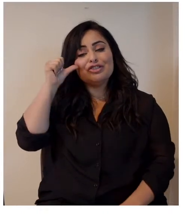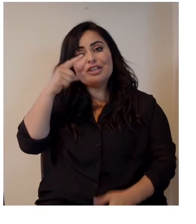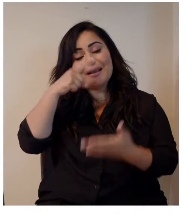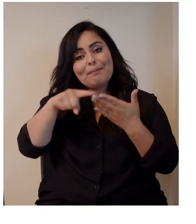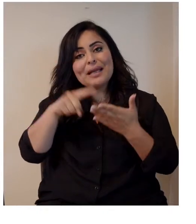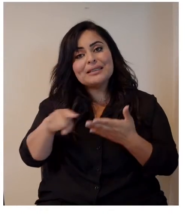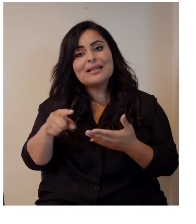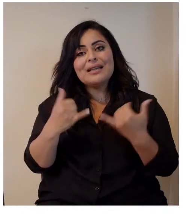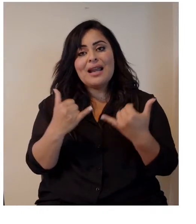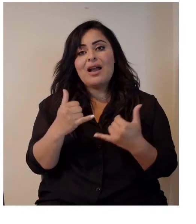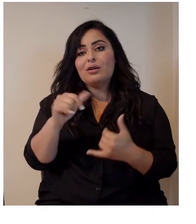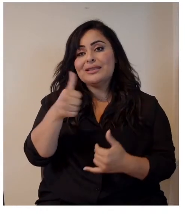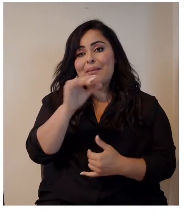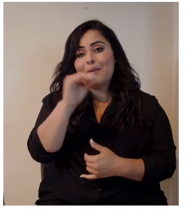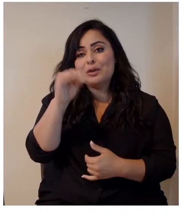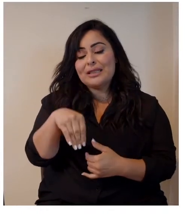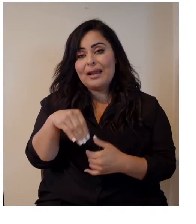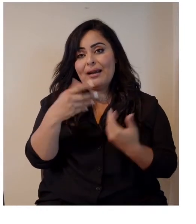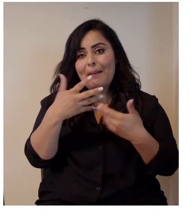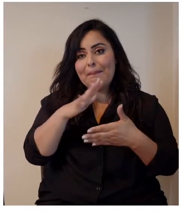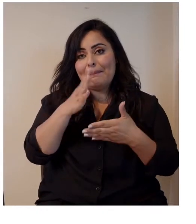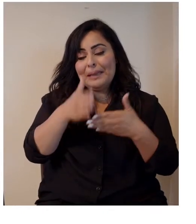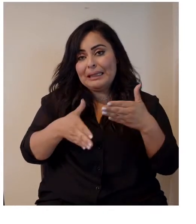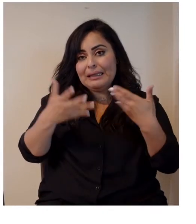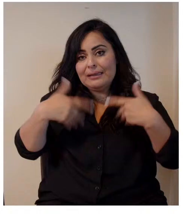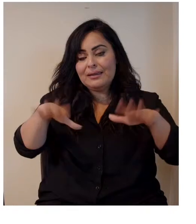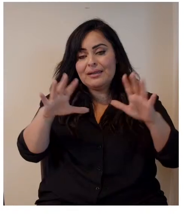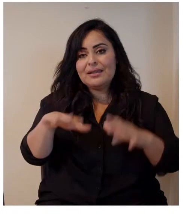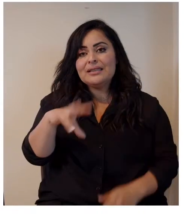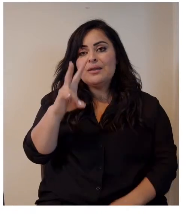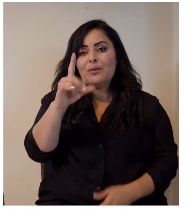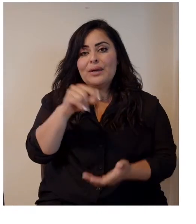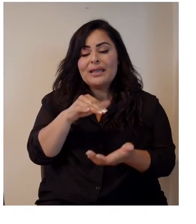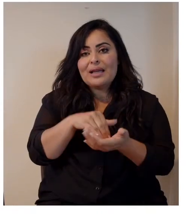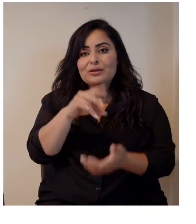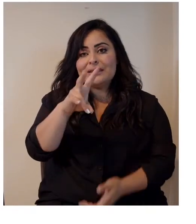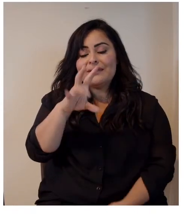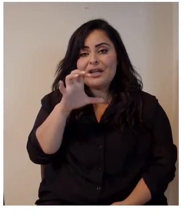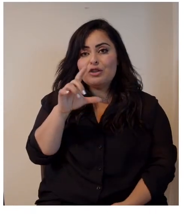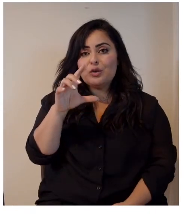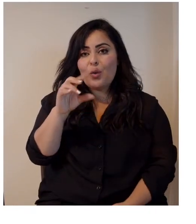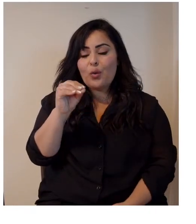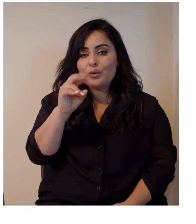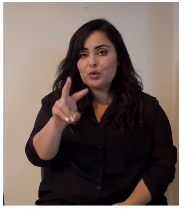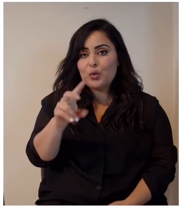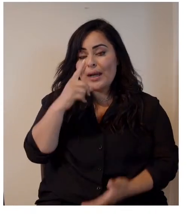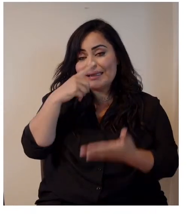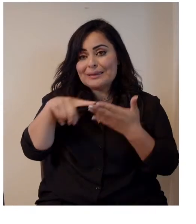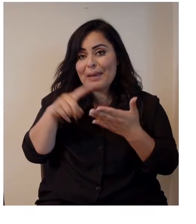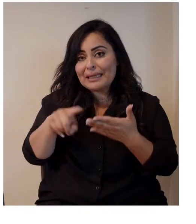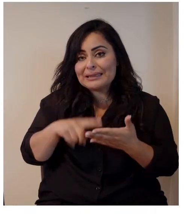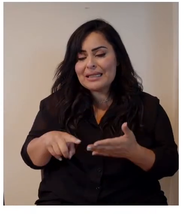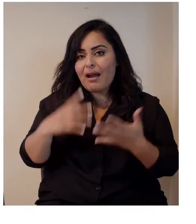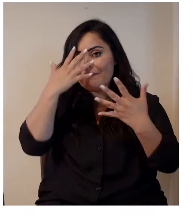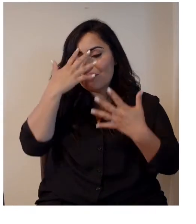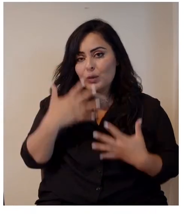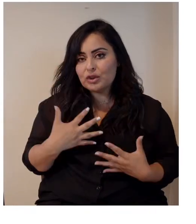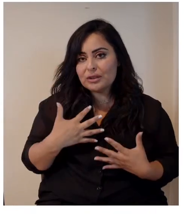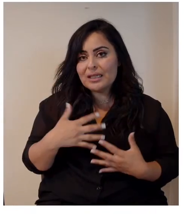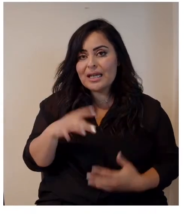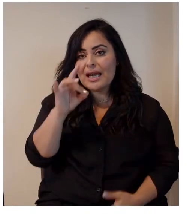Currently, the fire is 10% complete, and 1,702 structures have been inspected, and